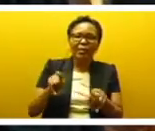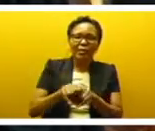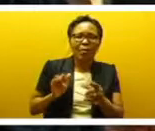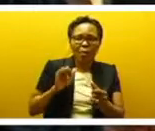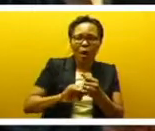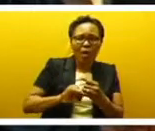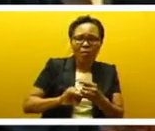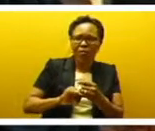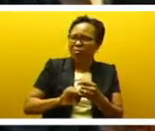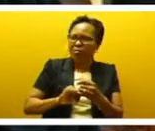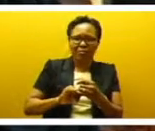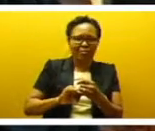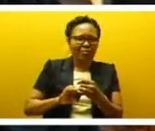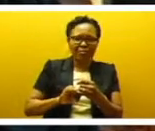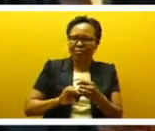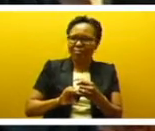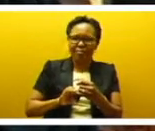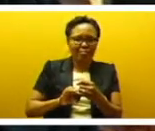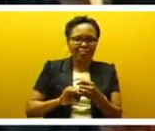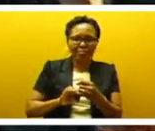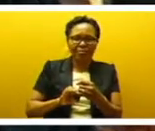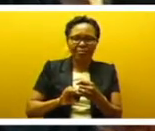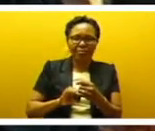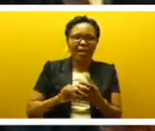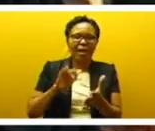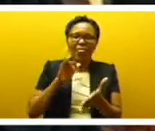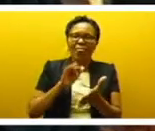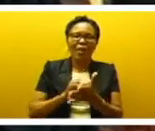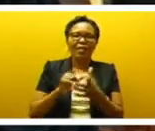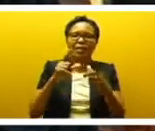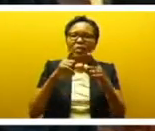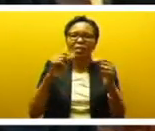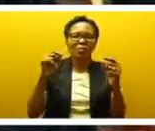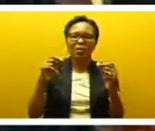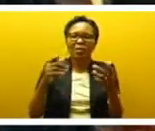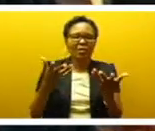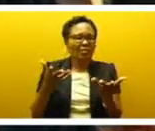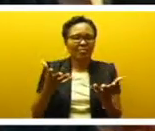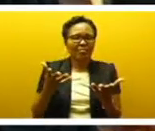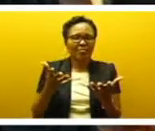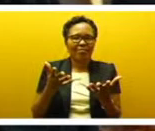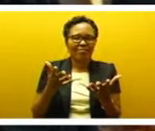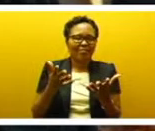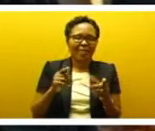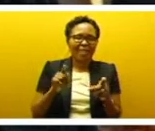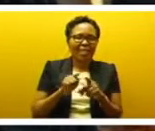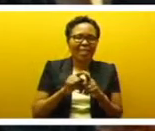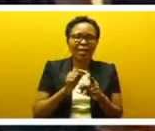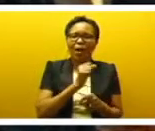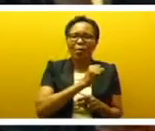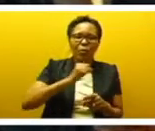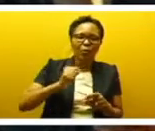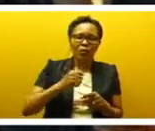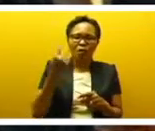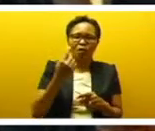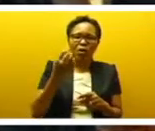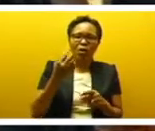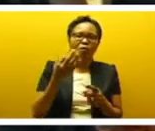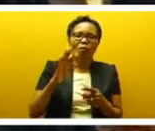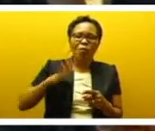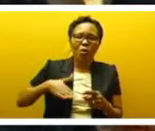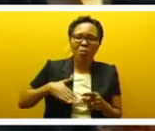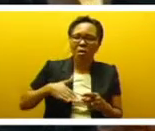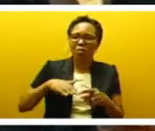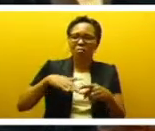from the fact that that statement is very sexist and insulting, not just to women, but even to